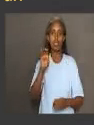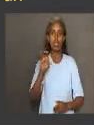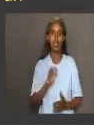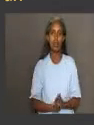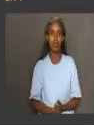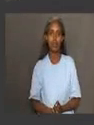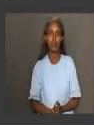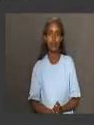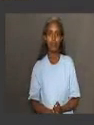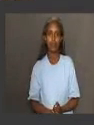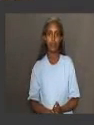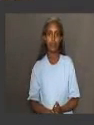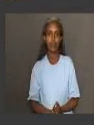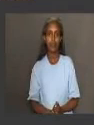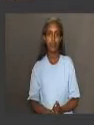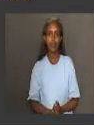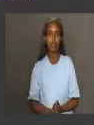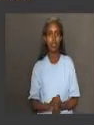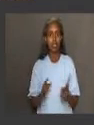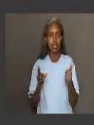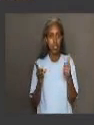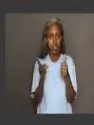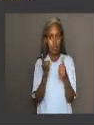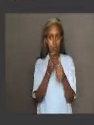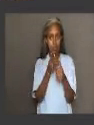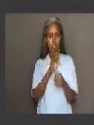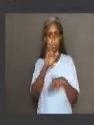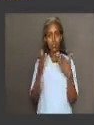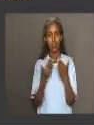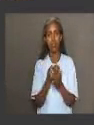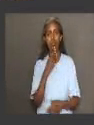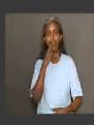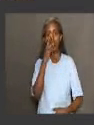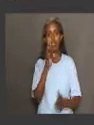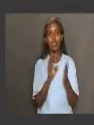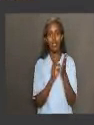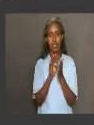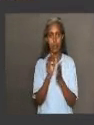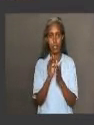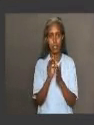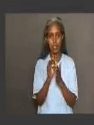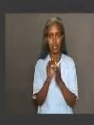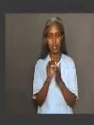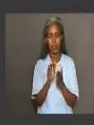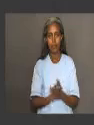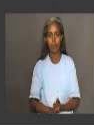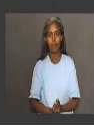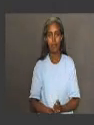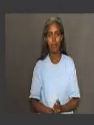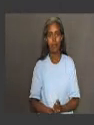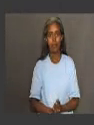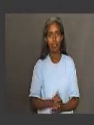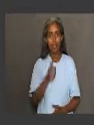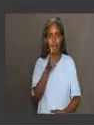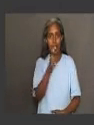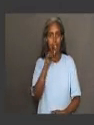c. The domain is all real numbers. For